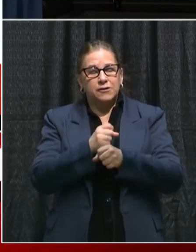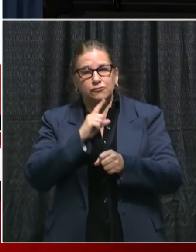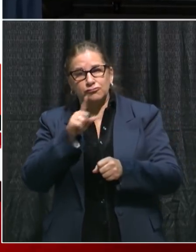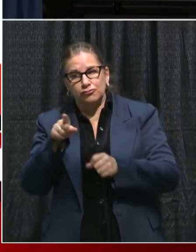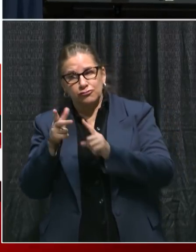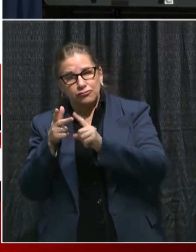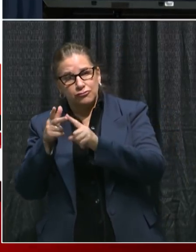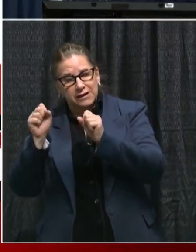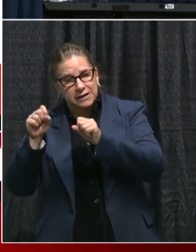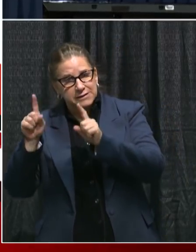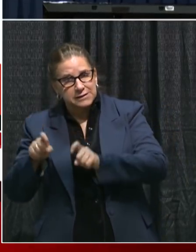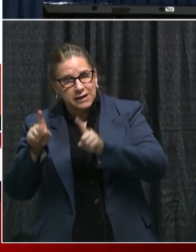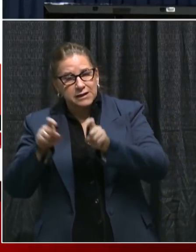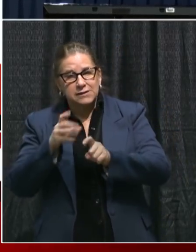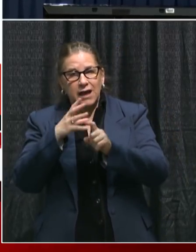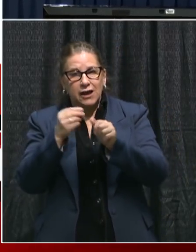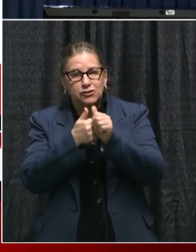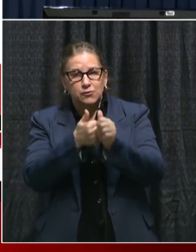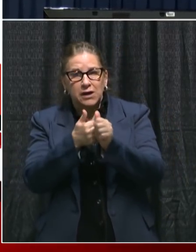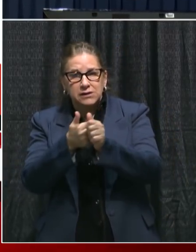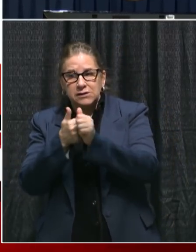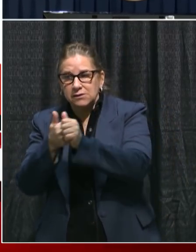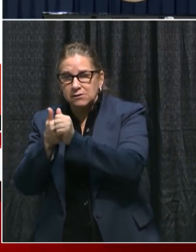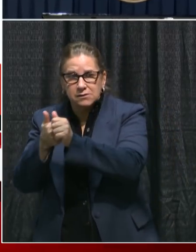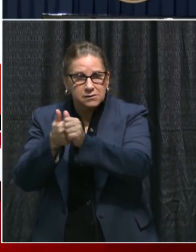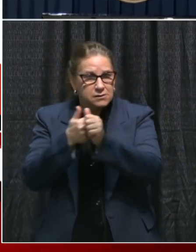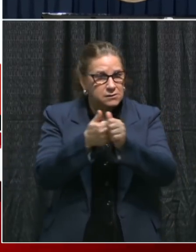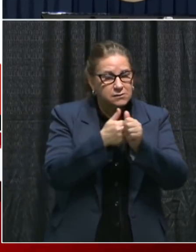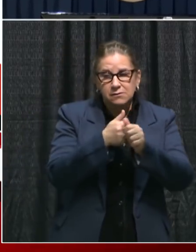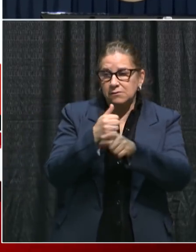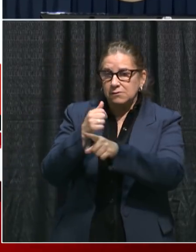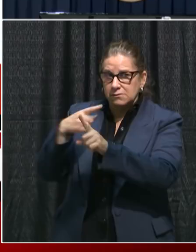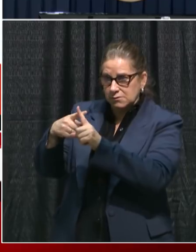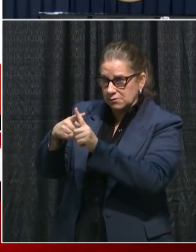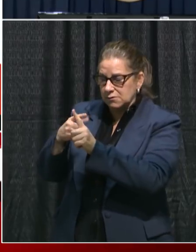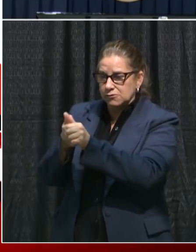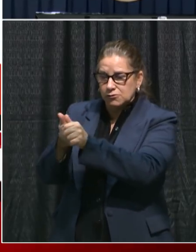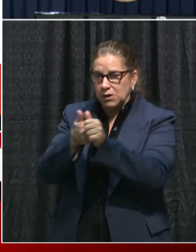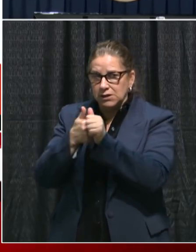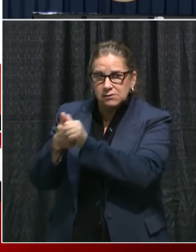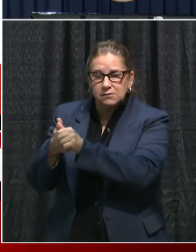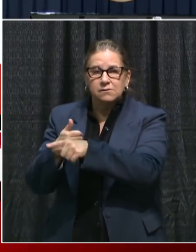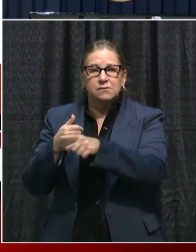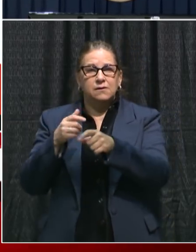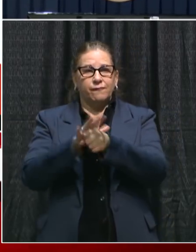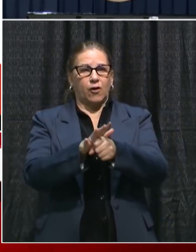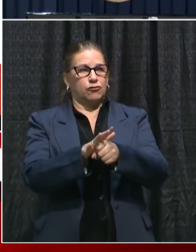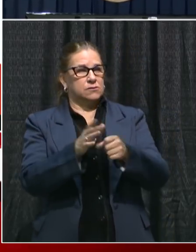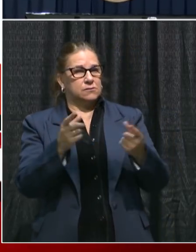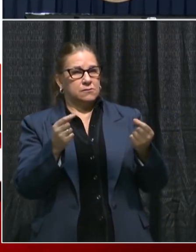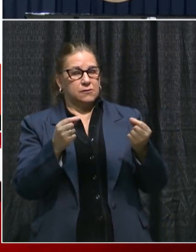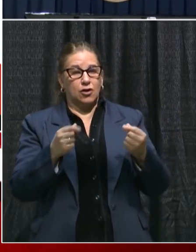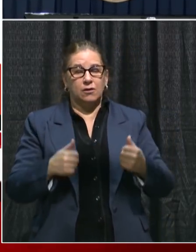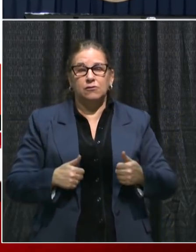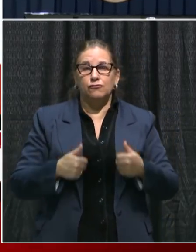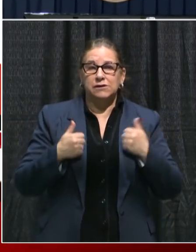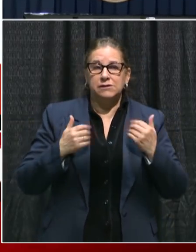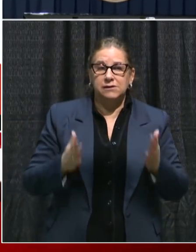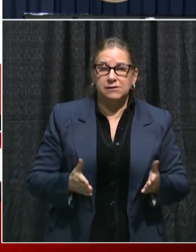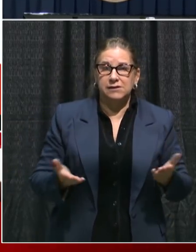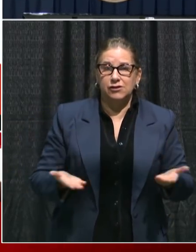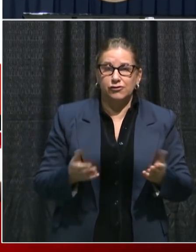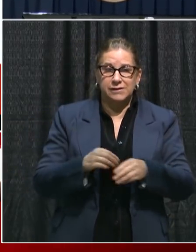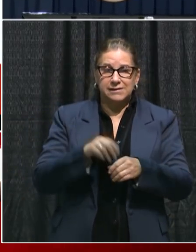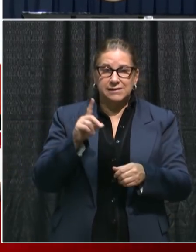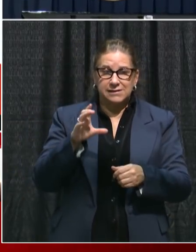people. So we are working towards all of those things. The residents of the District of Columbia, our businesses, have put